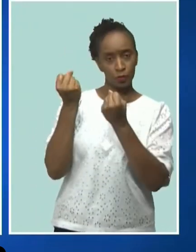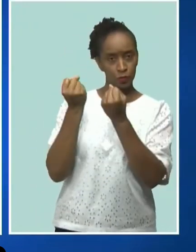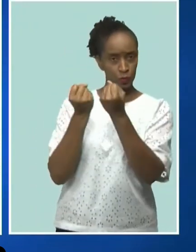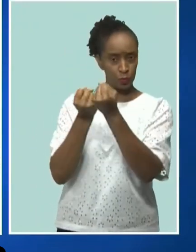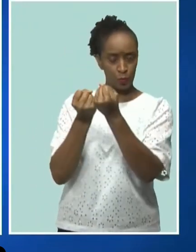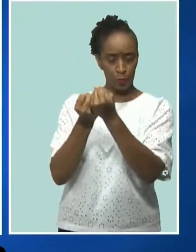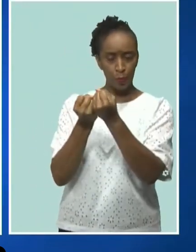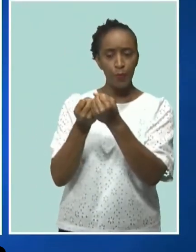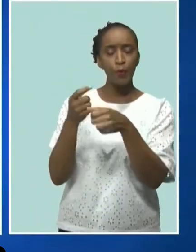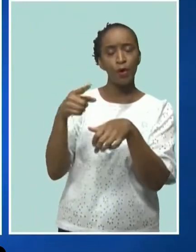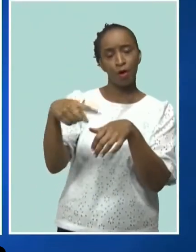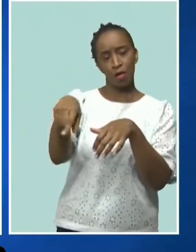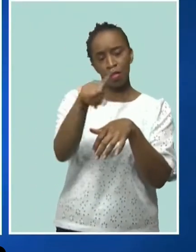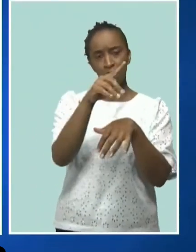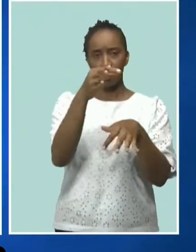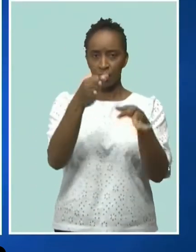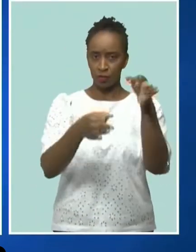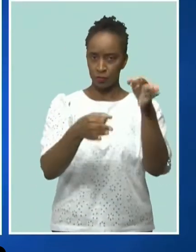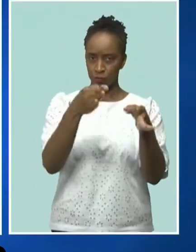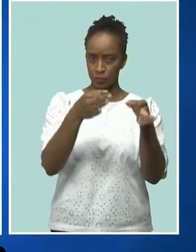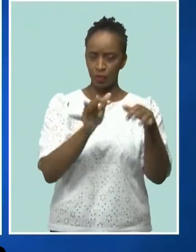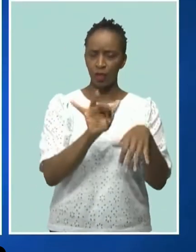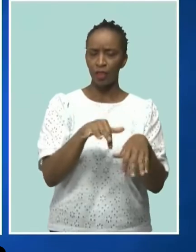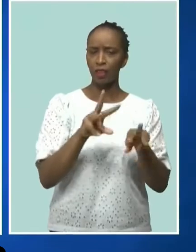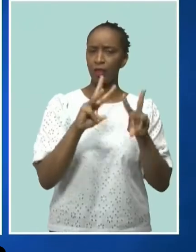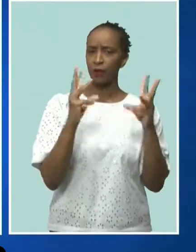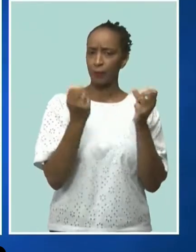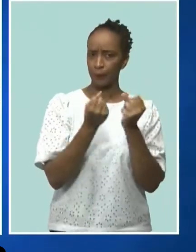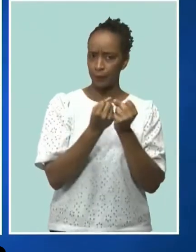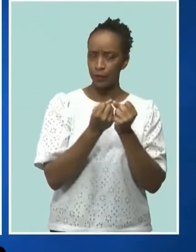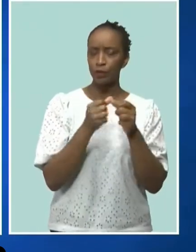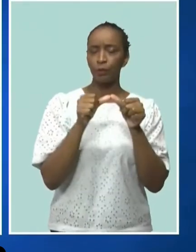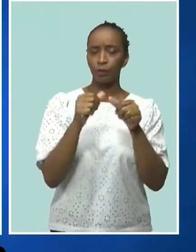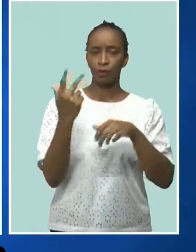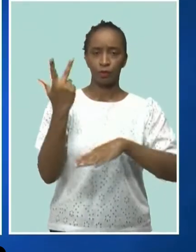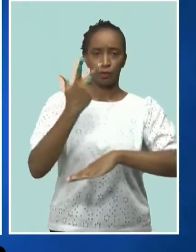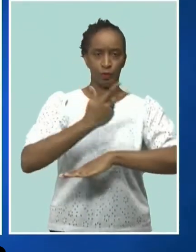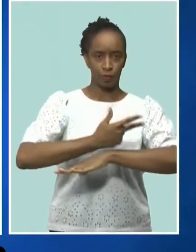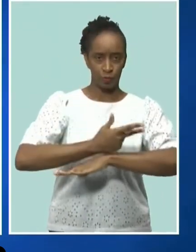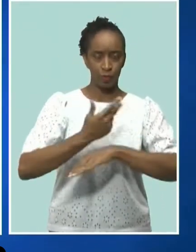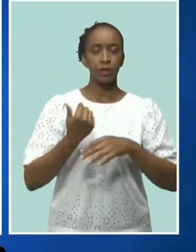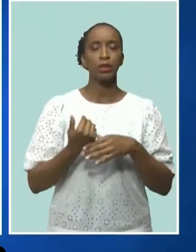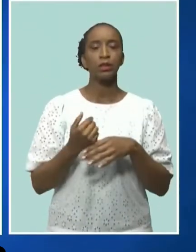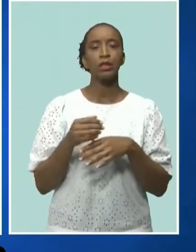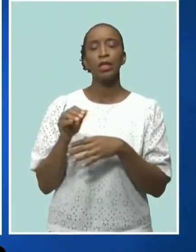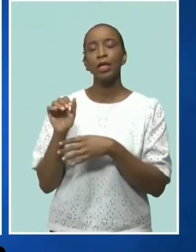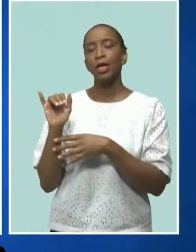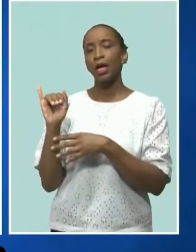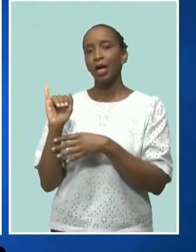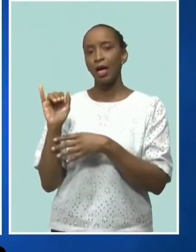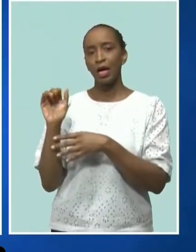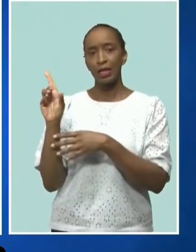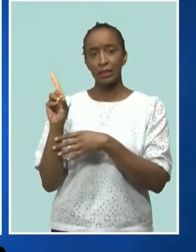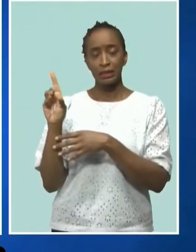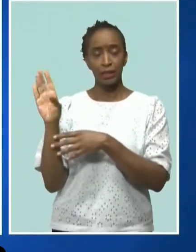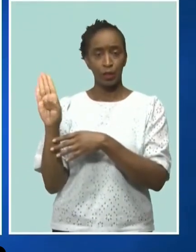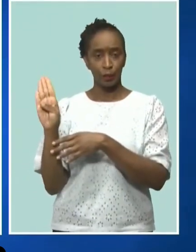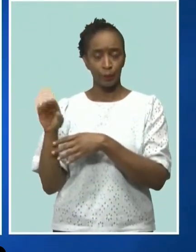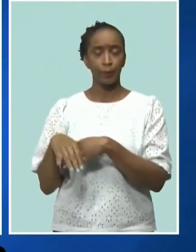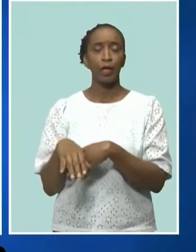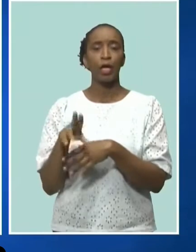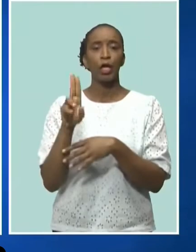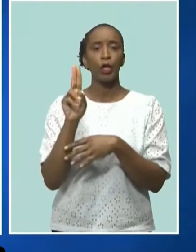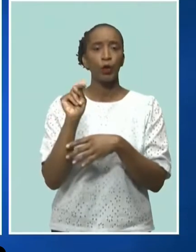The 3-day symposium, which ends on Wednesday, is being held in association with the Inter-American Development Bank, the United Nations